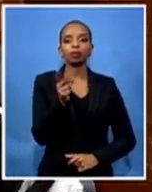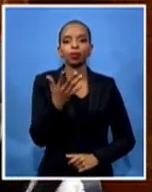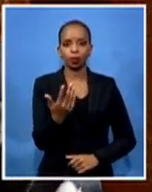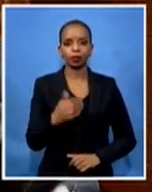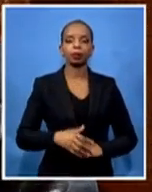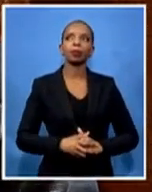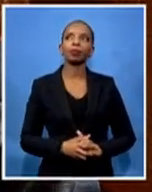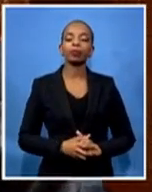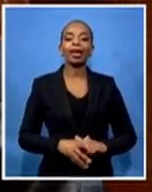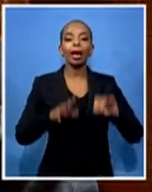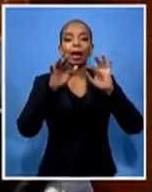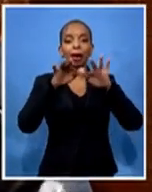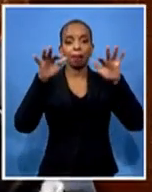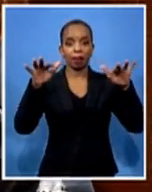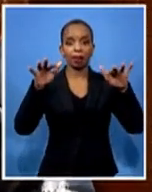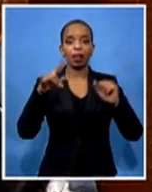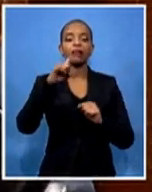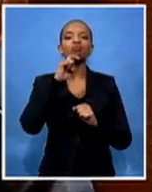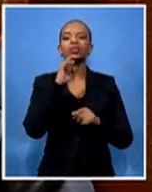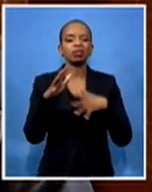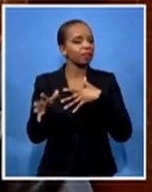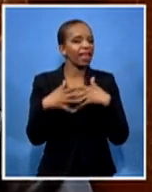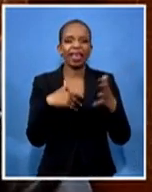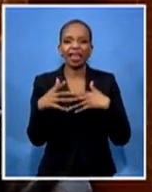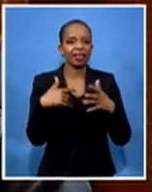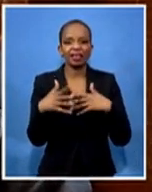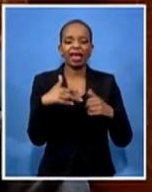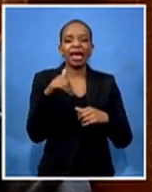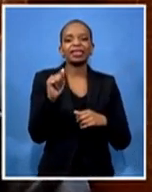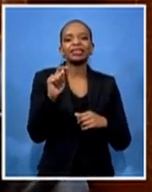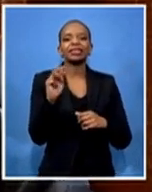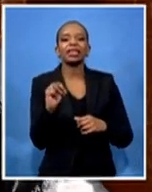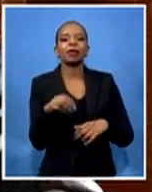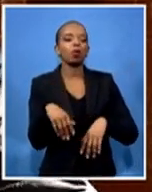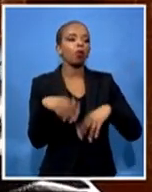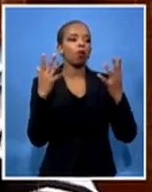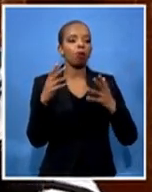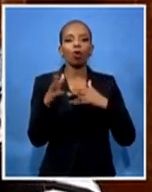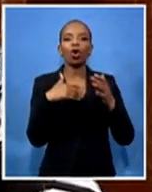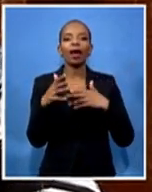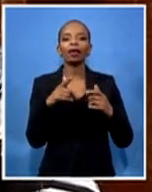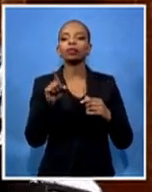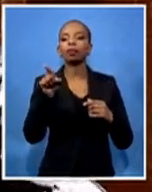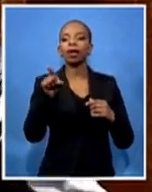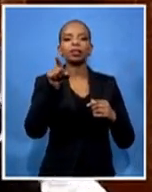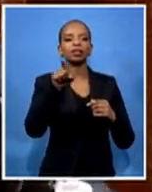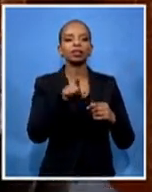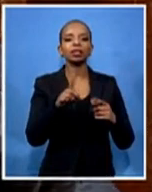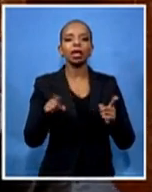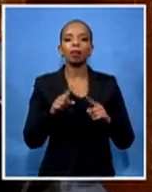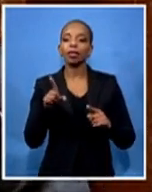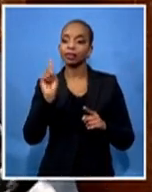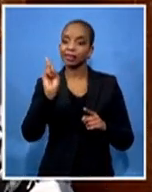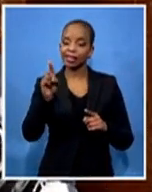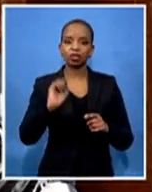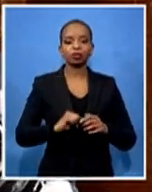of ATM or any buttons in a public space without touching it, only by pointing at the button, and the